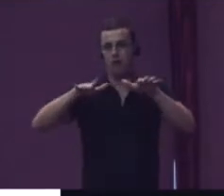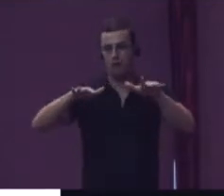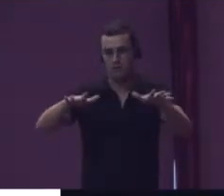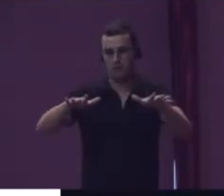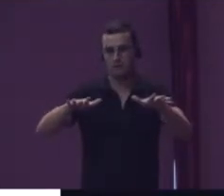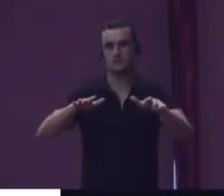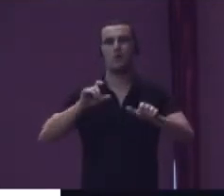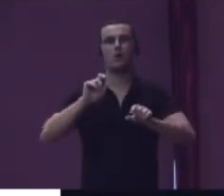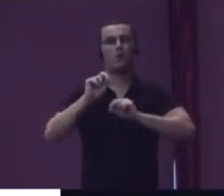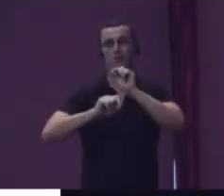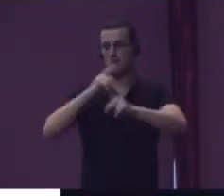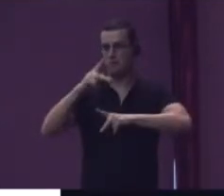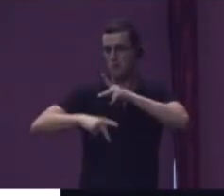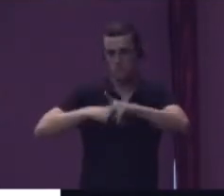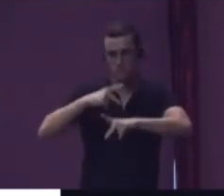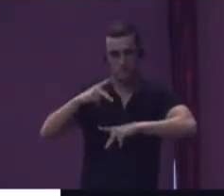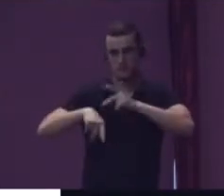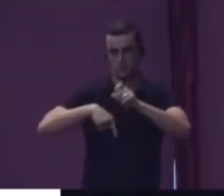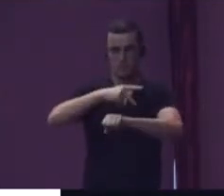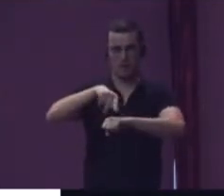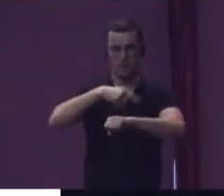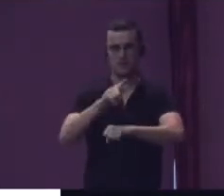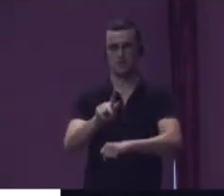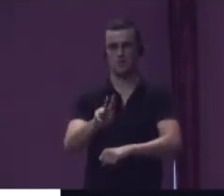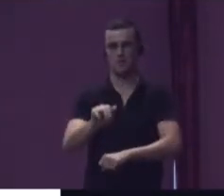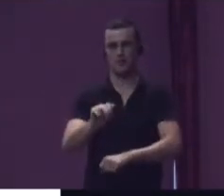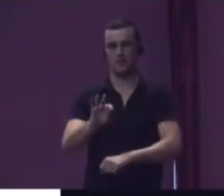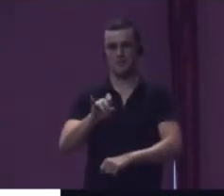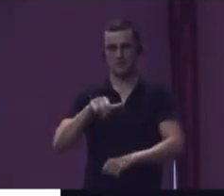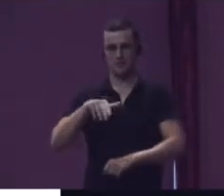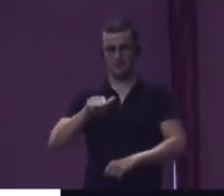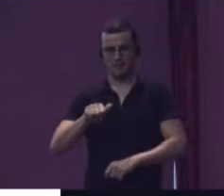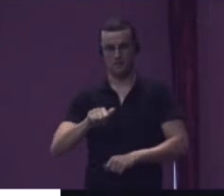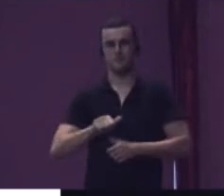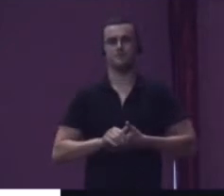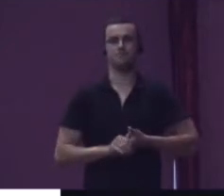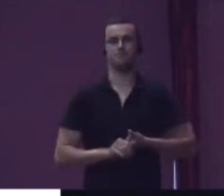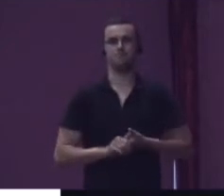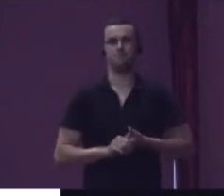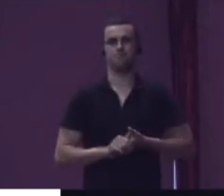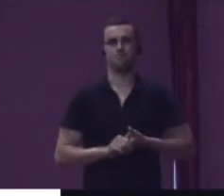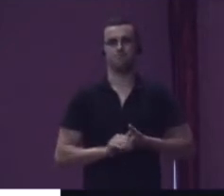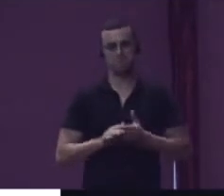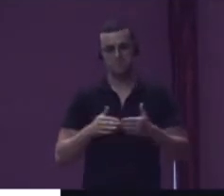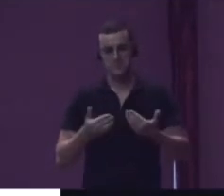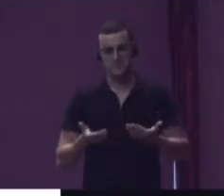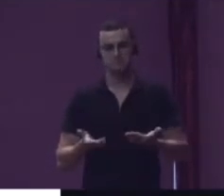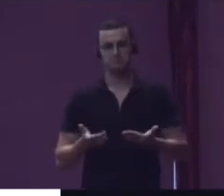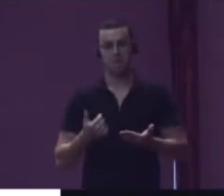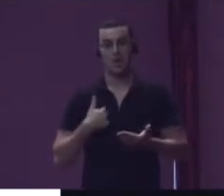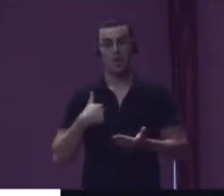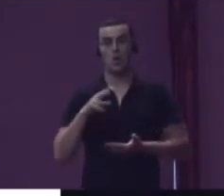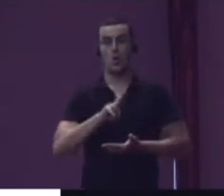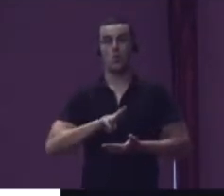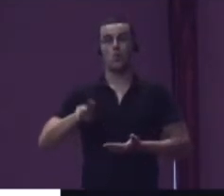The definition that I'm using here of medicalization